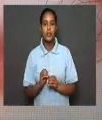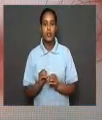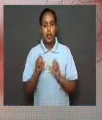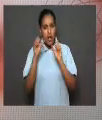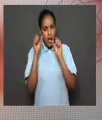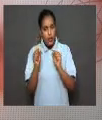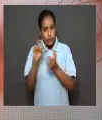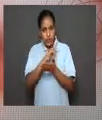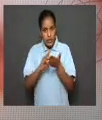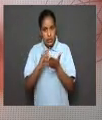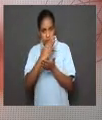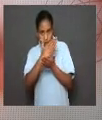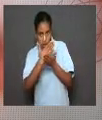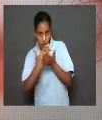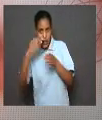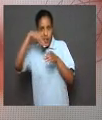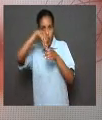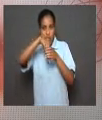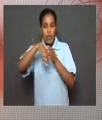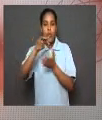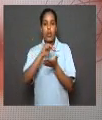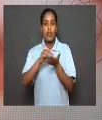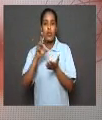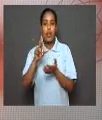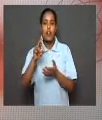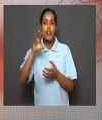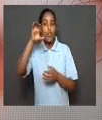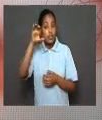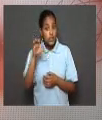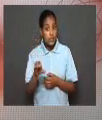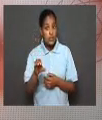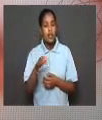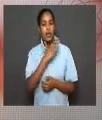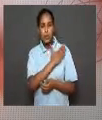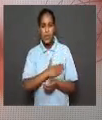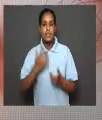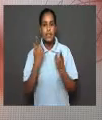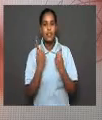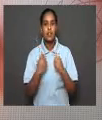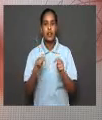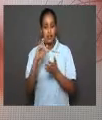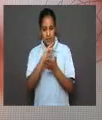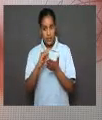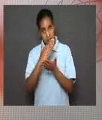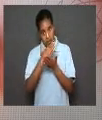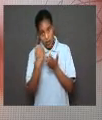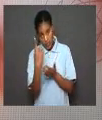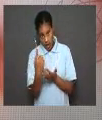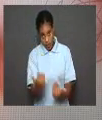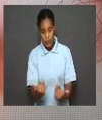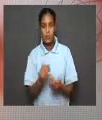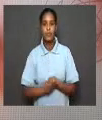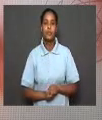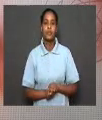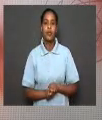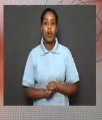Students, can you list some intermolecular forces? Please try to list some